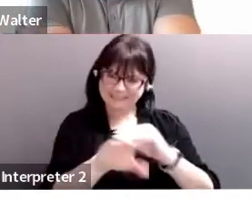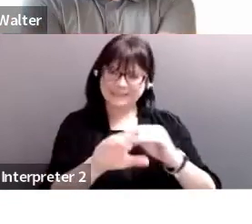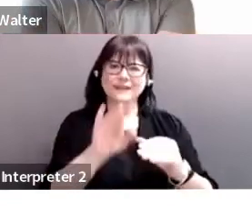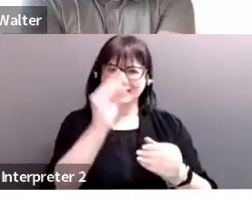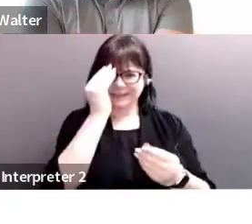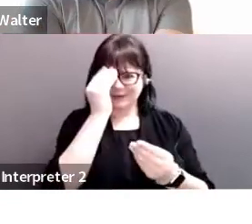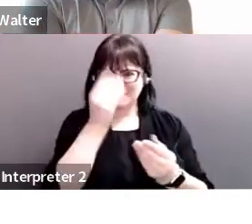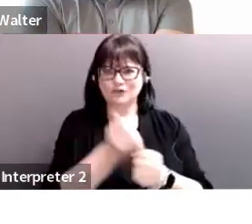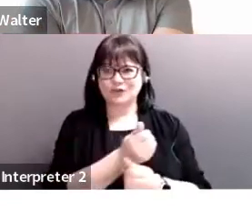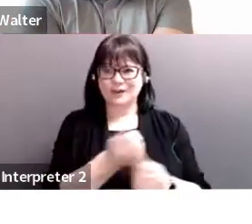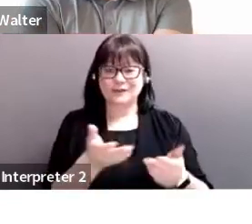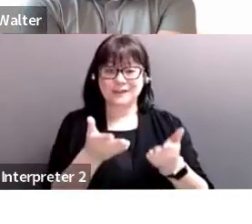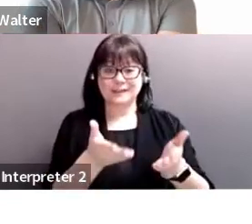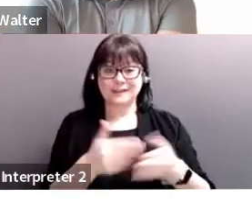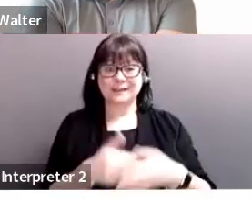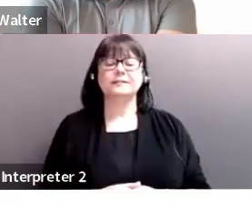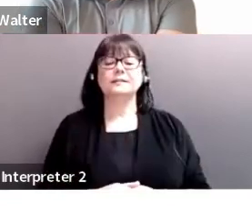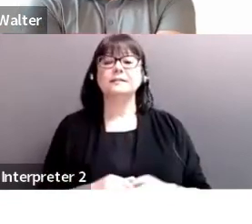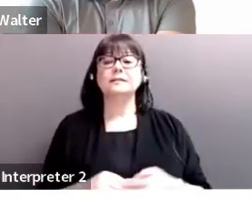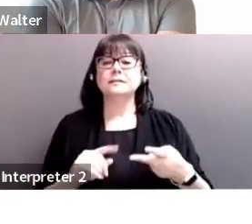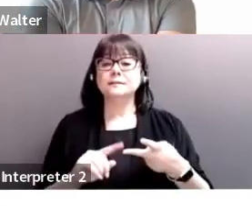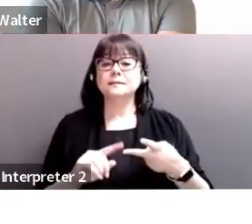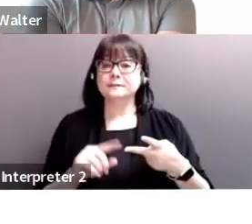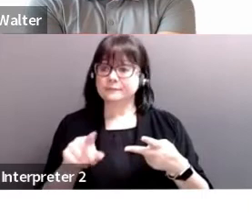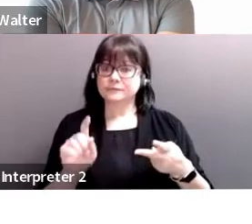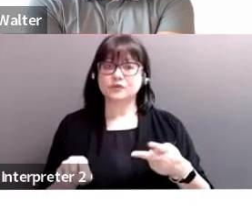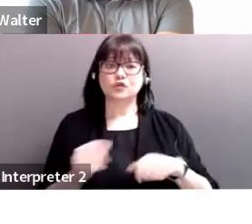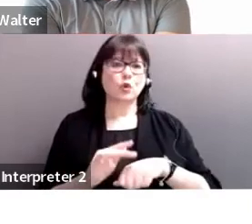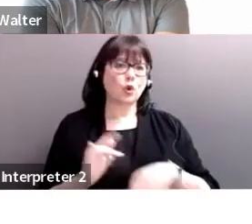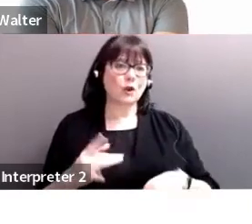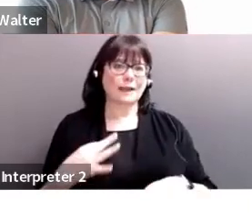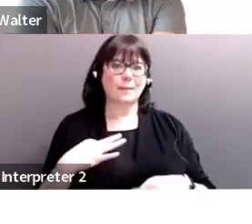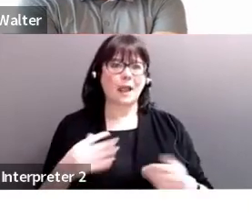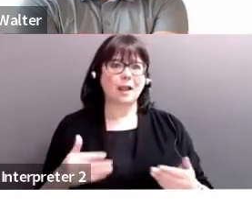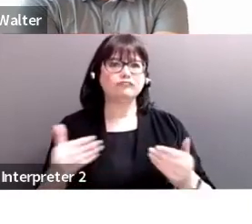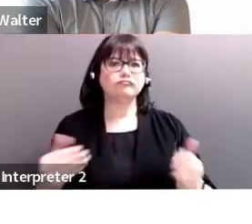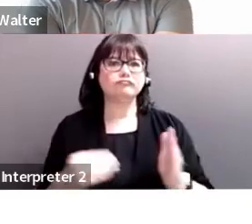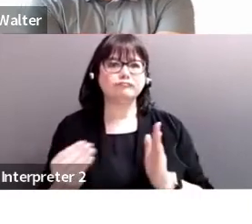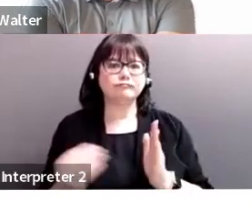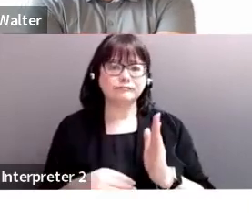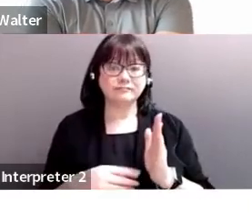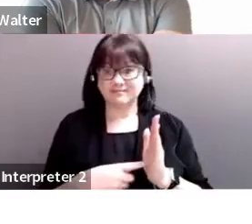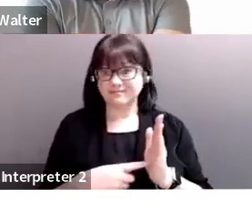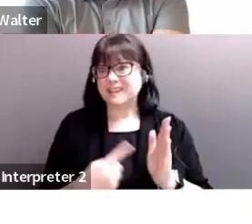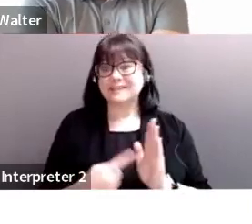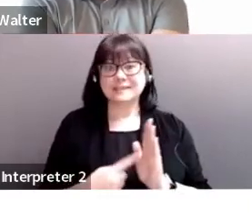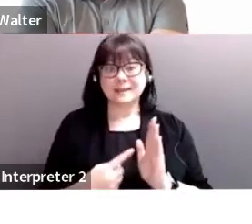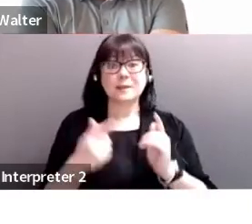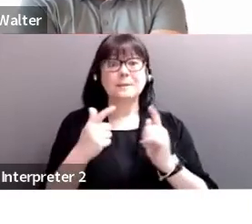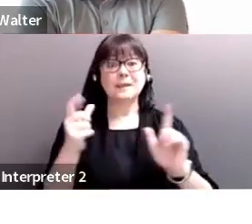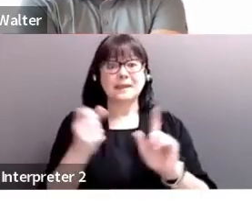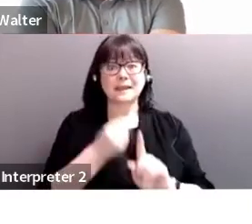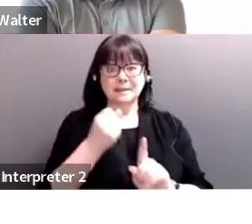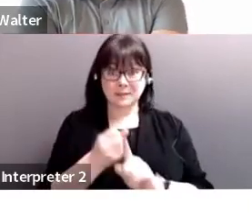And the second piece is to actually apply early. And this can actually have a major impact on your likelihood of success when